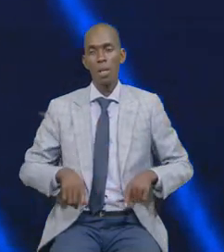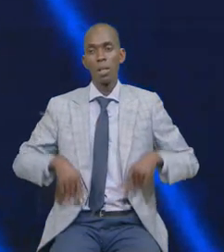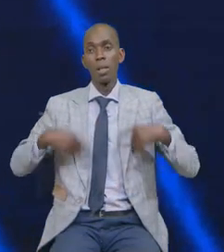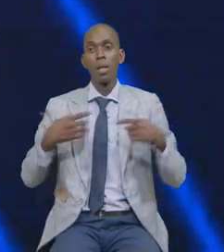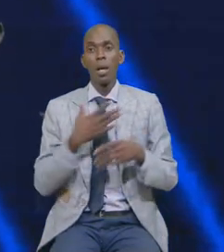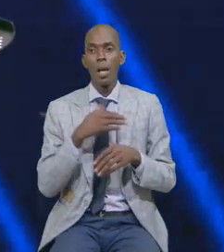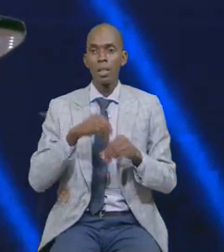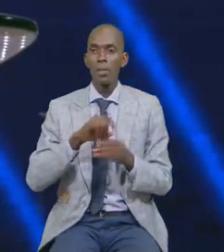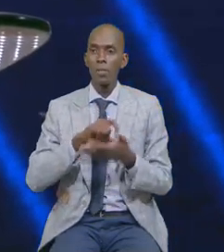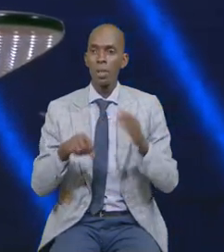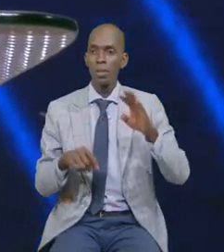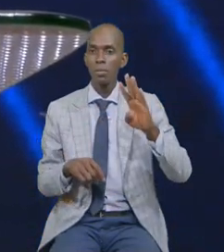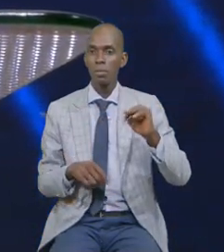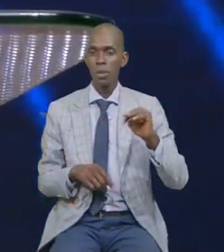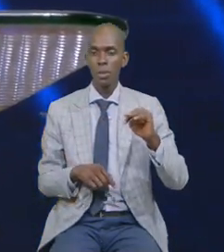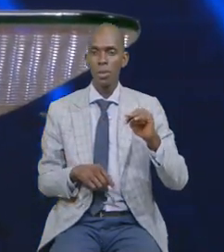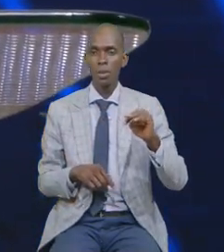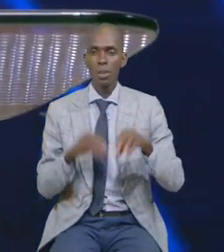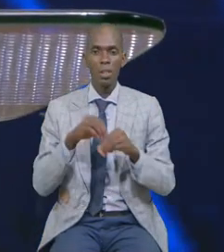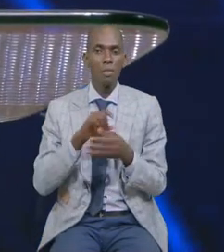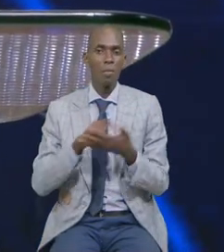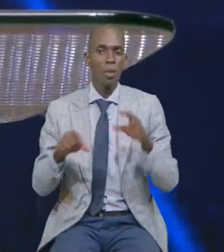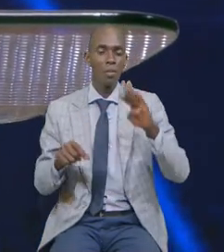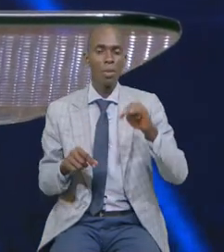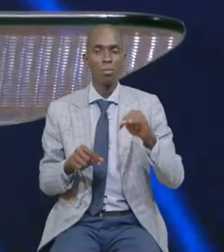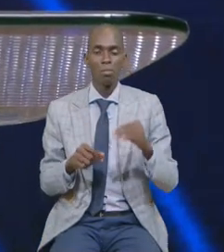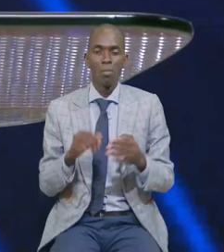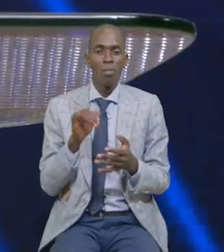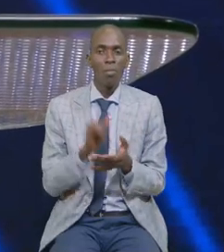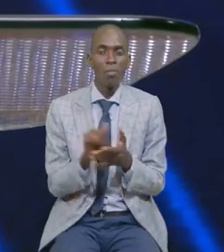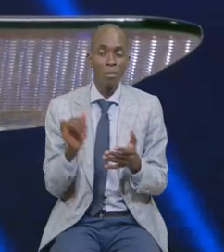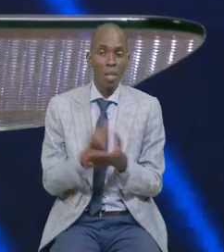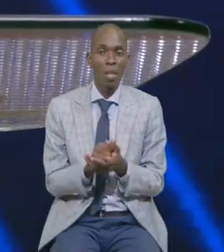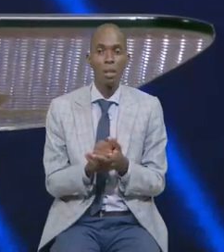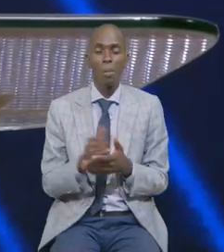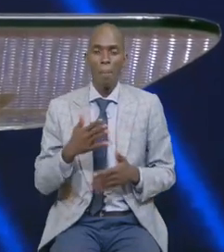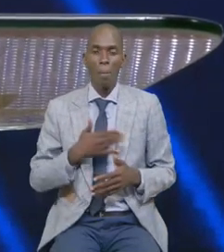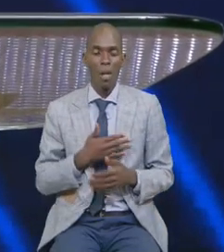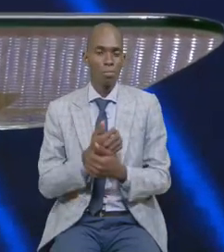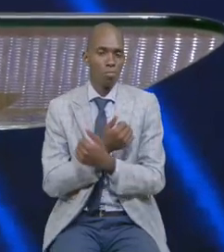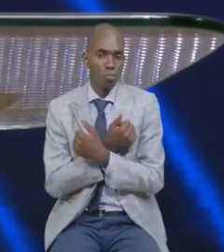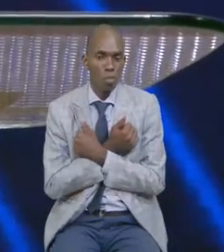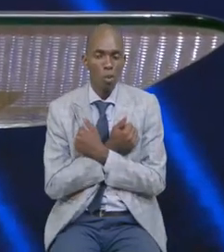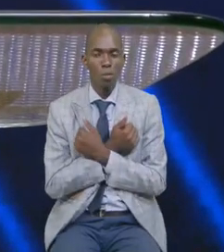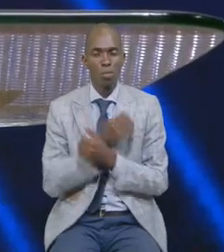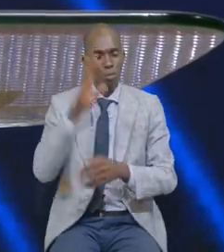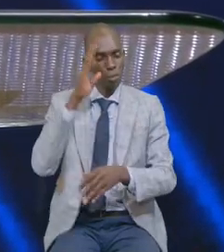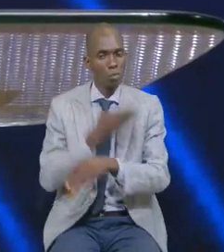verse 14, it says in verse 14, "Wherefore, my dearly beloved, flee